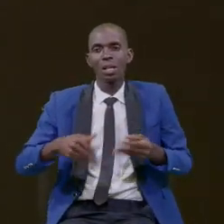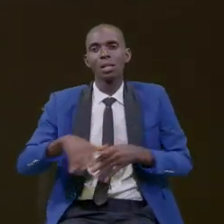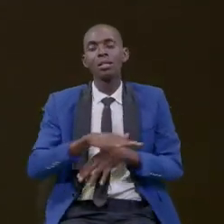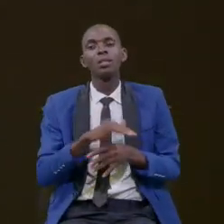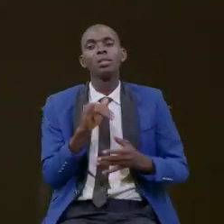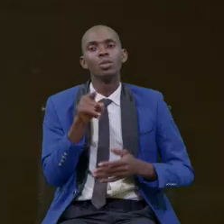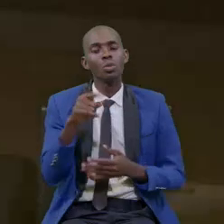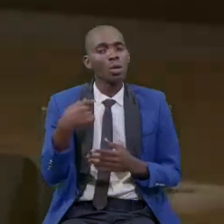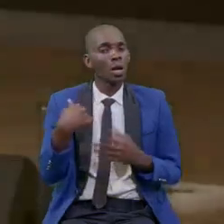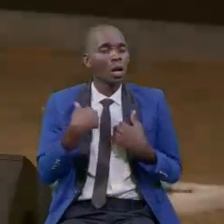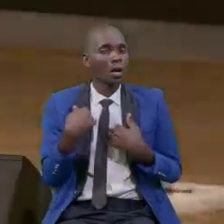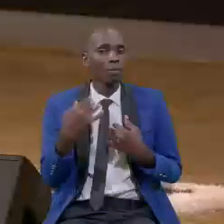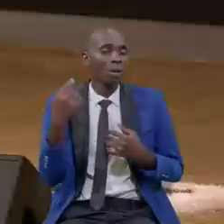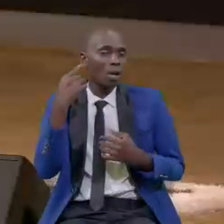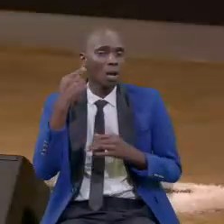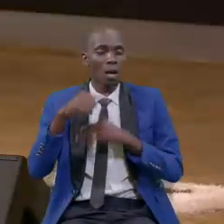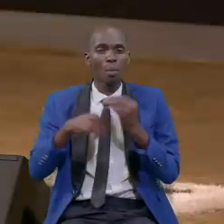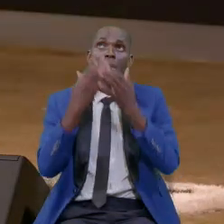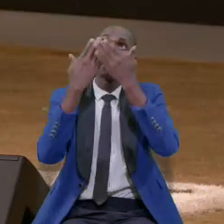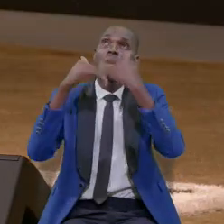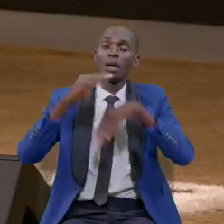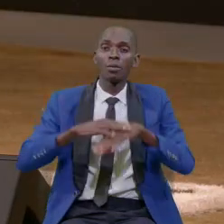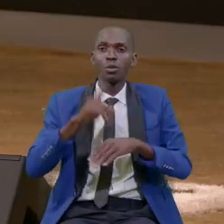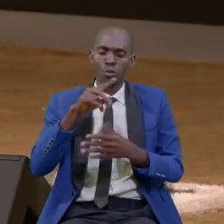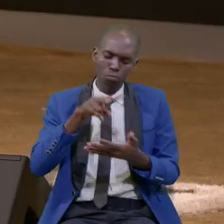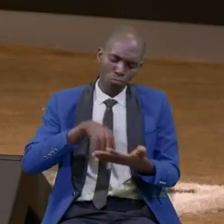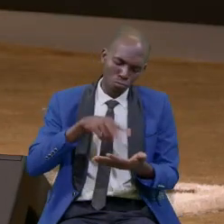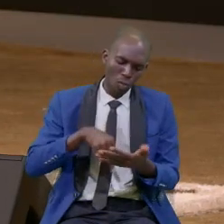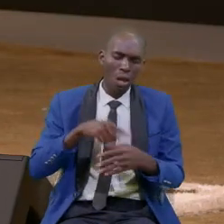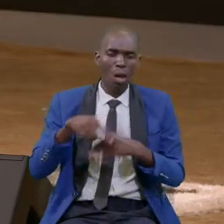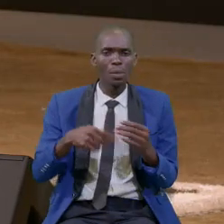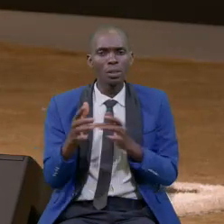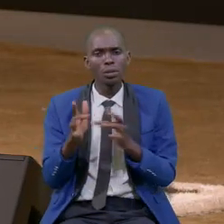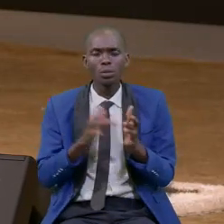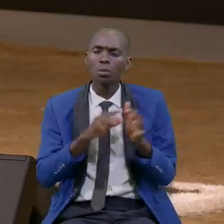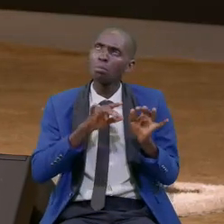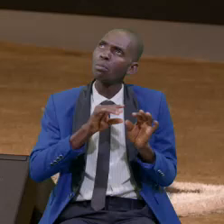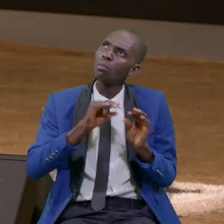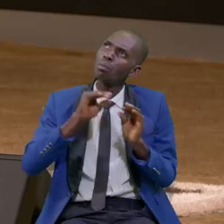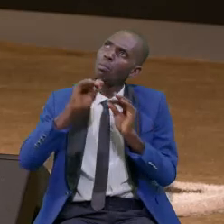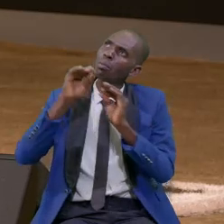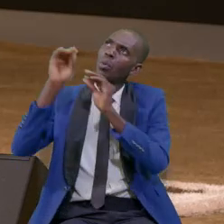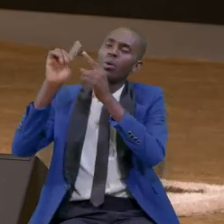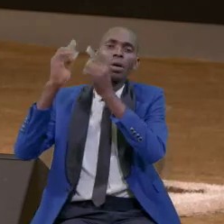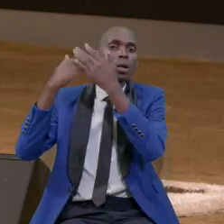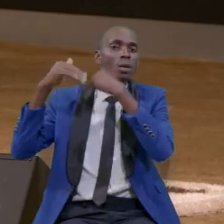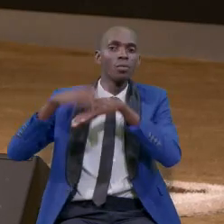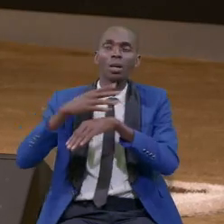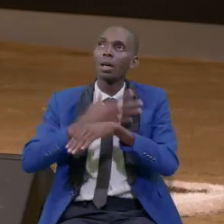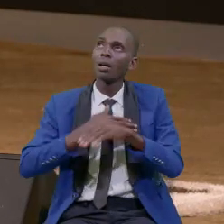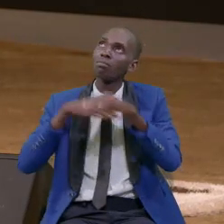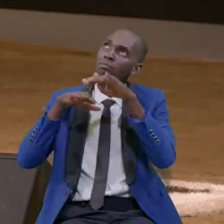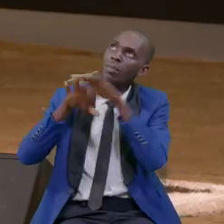about heaven and you read about Jesus going to heaven and being received of the clouds. I